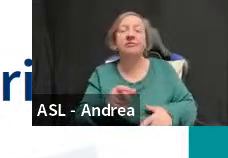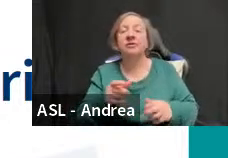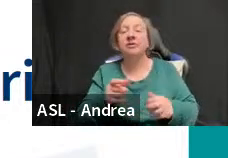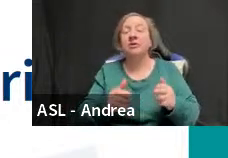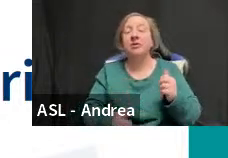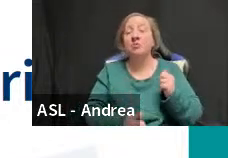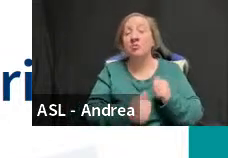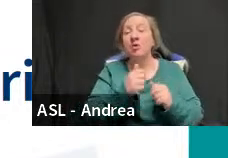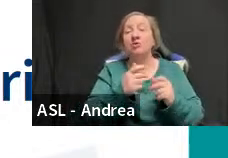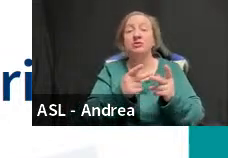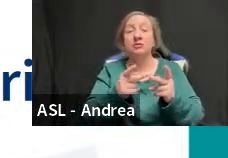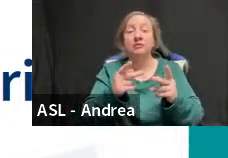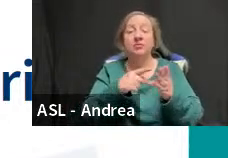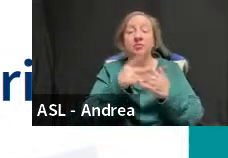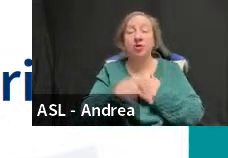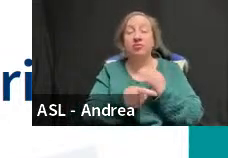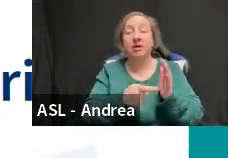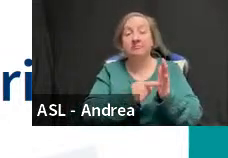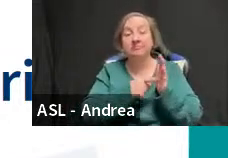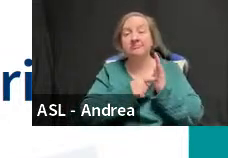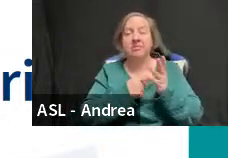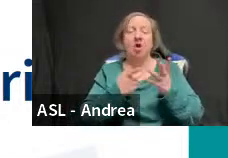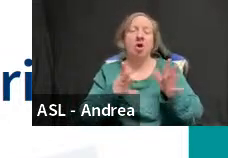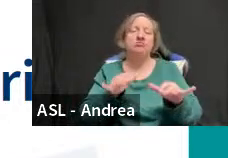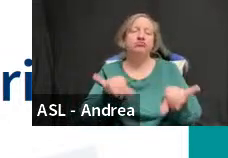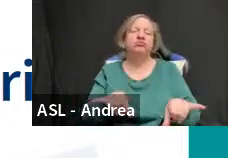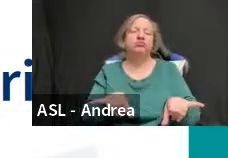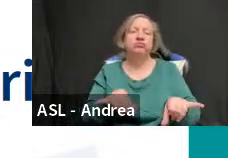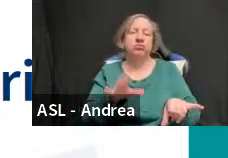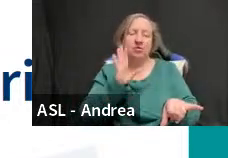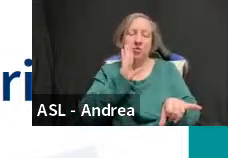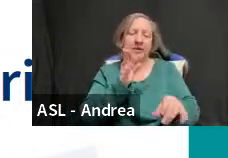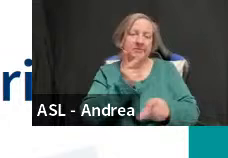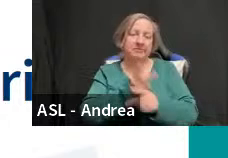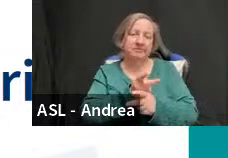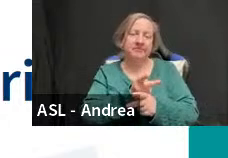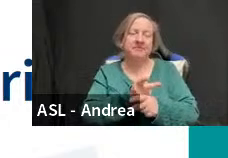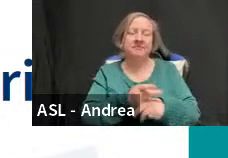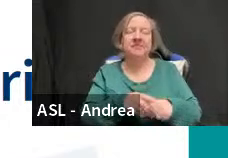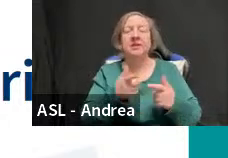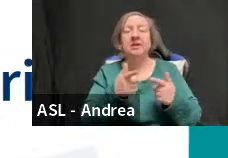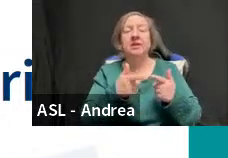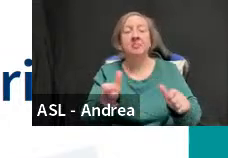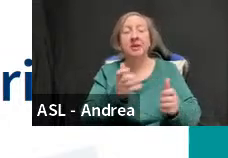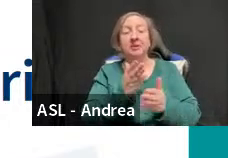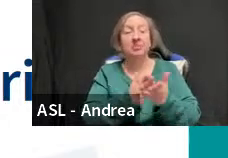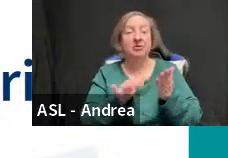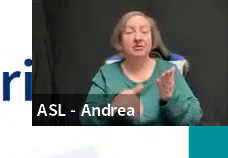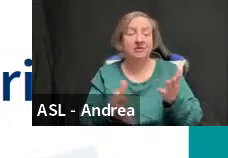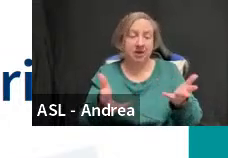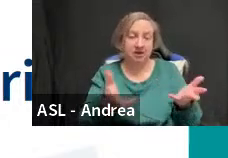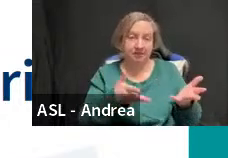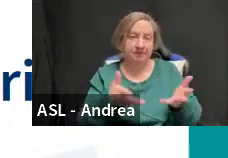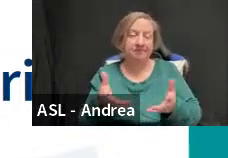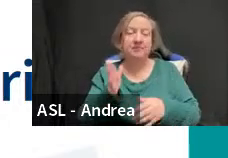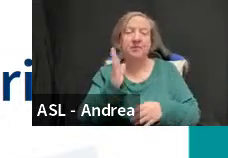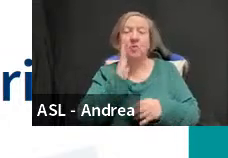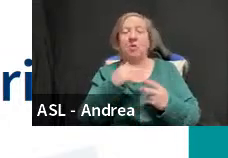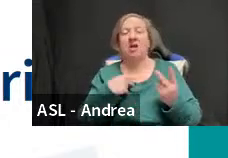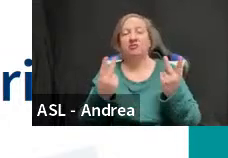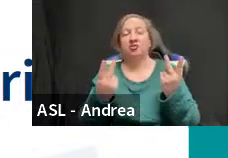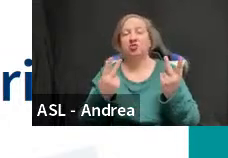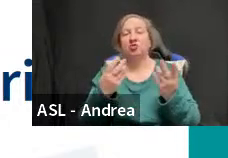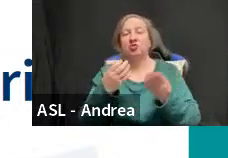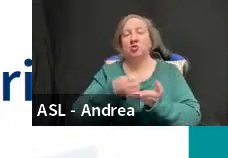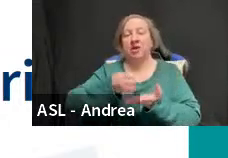of the program elements are considered sort of fixed. And a big aspect of that is there are going to be 2